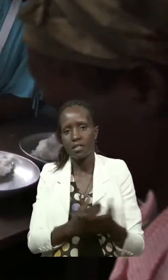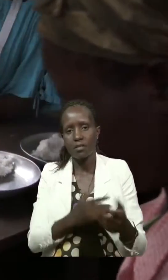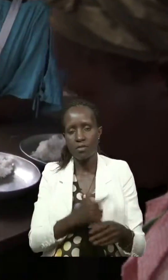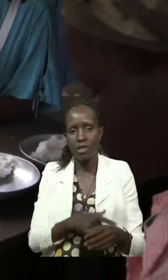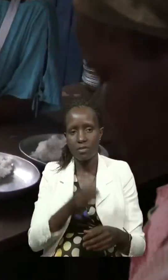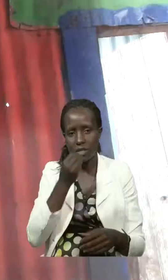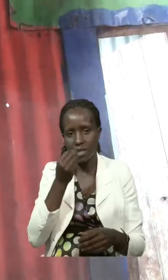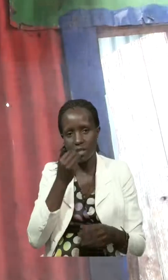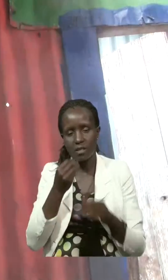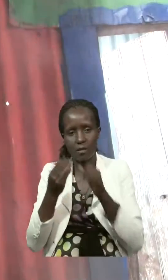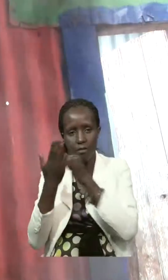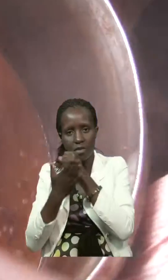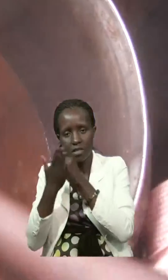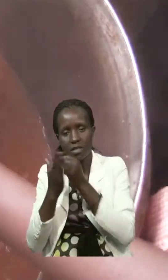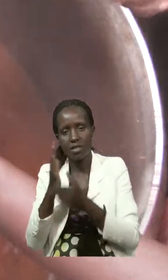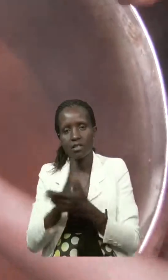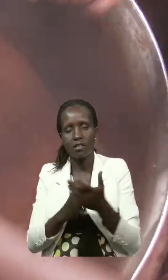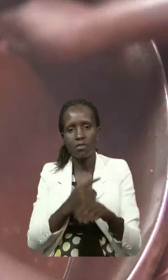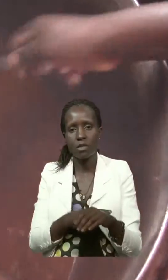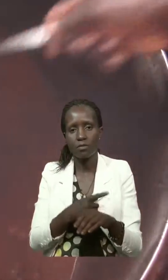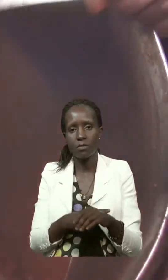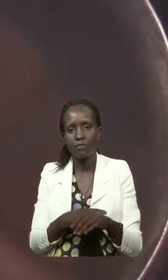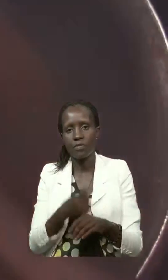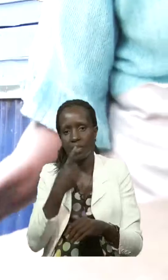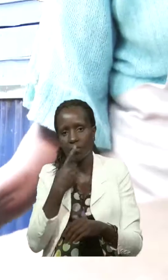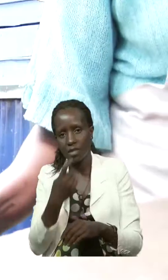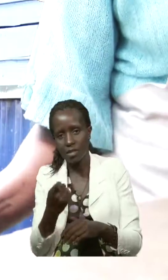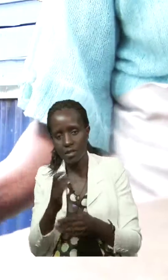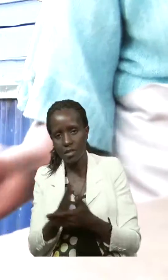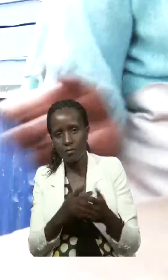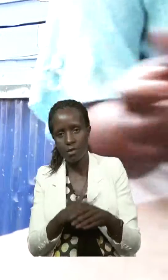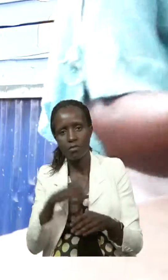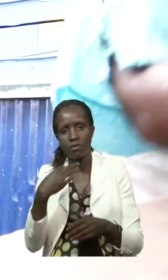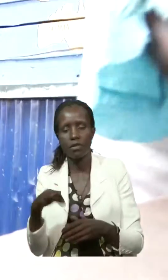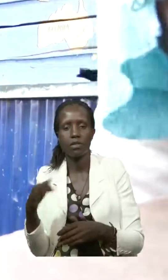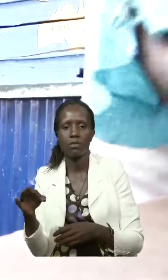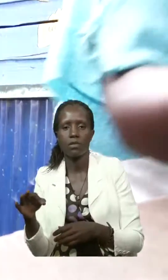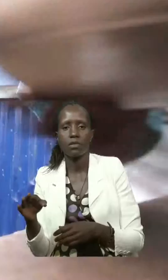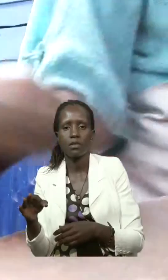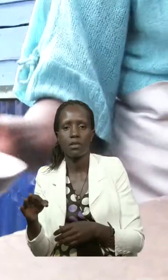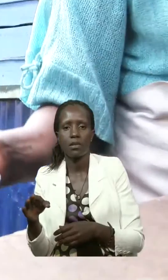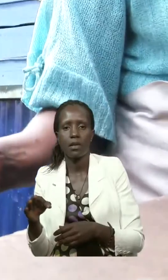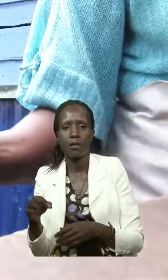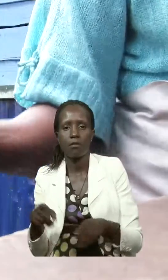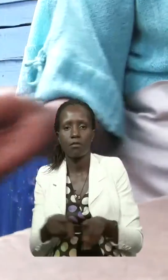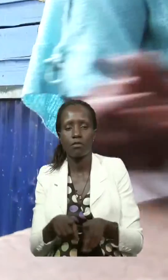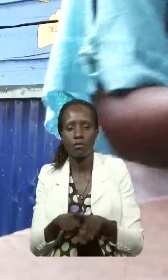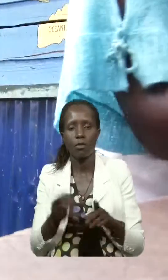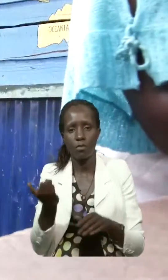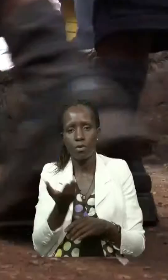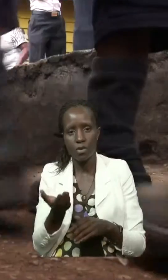our children take meat, there are days when they take beans, and there are other days when they take vegetables. And then they also